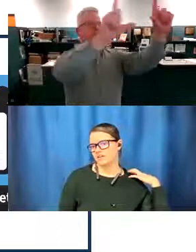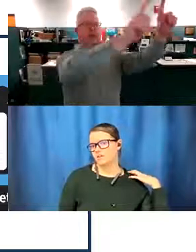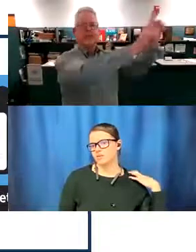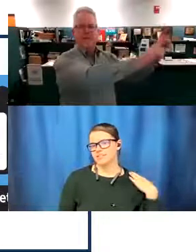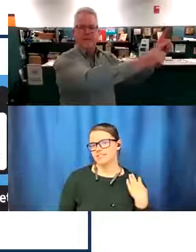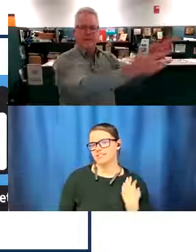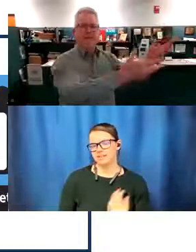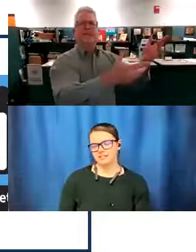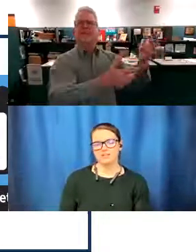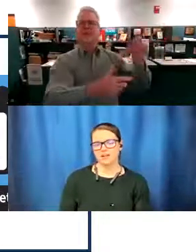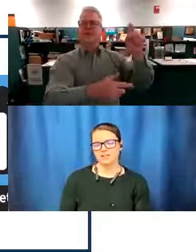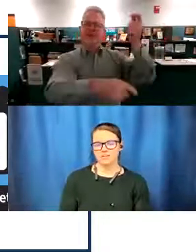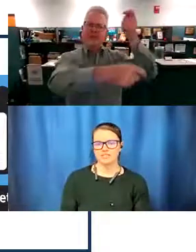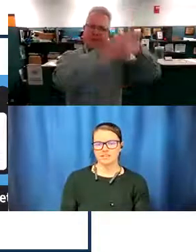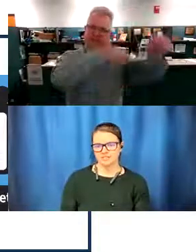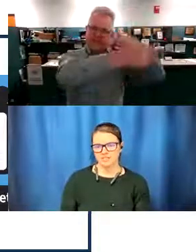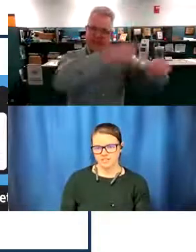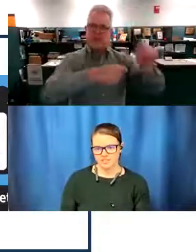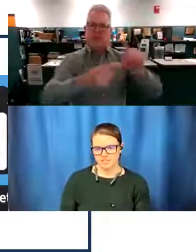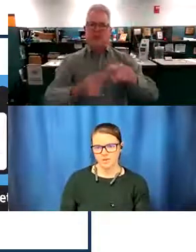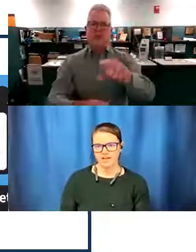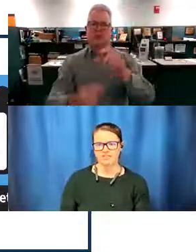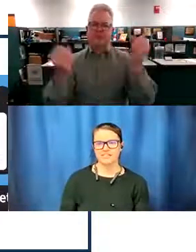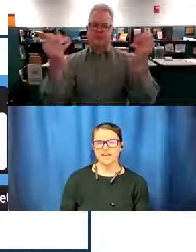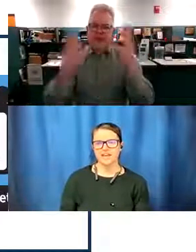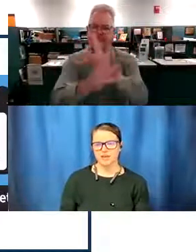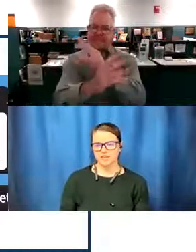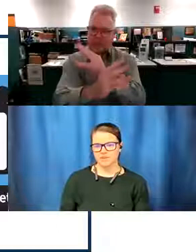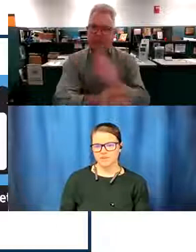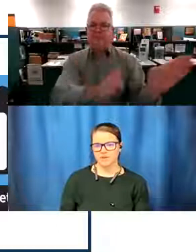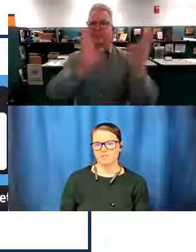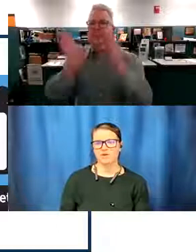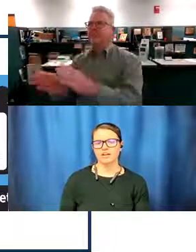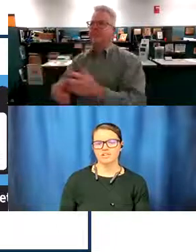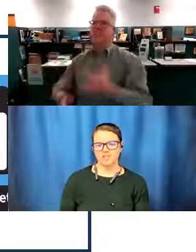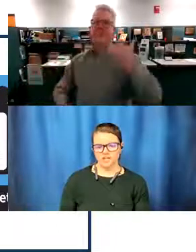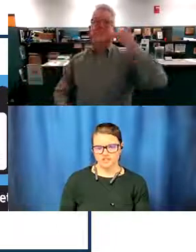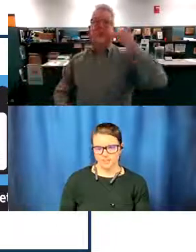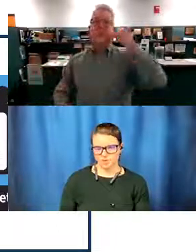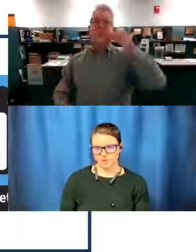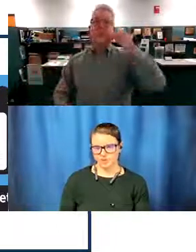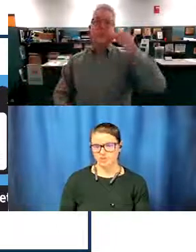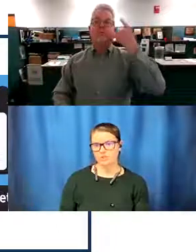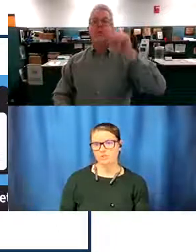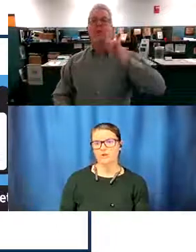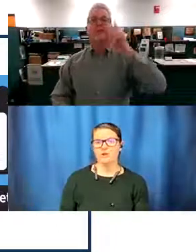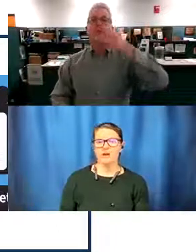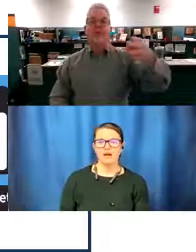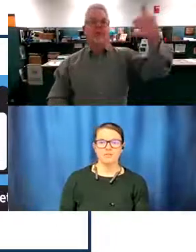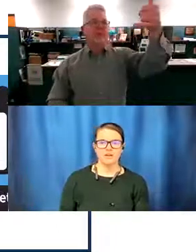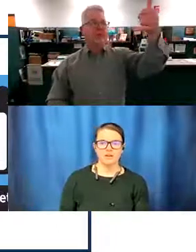you might see signs throughout Rhode Island, you might see signs for TTYs, and a lot of them are trying to change them over